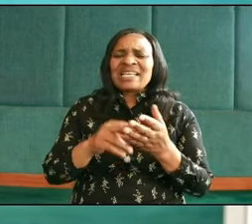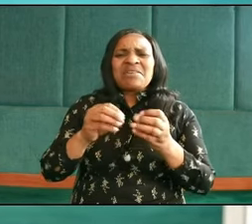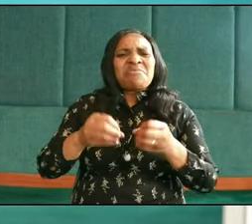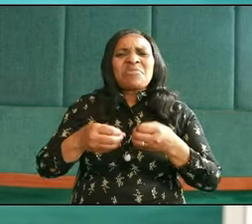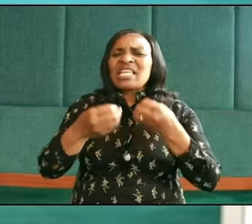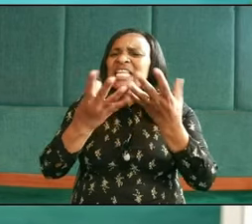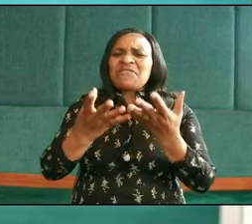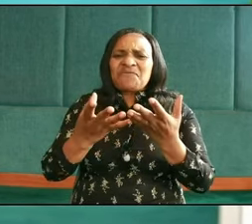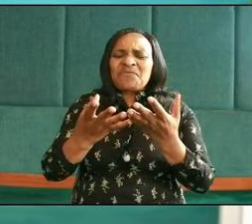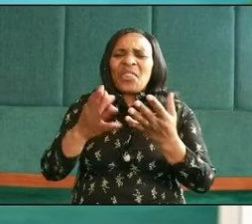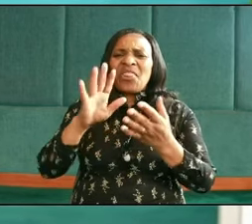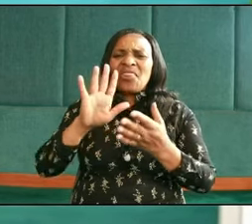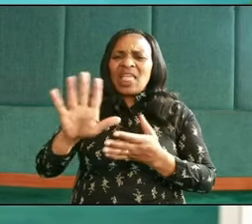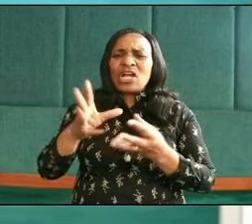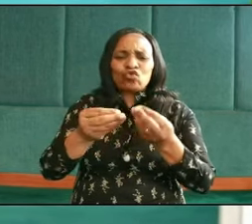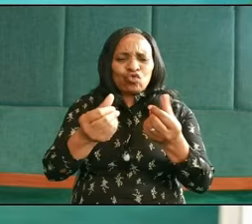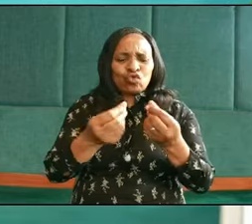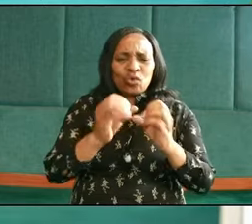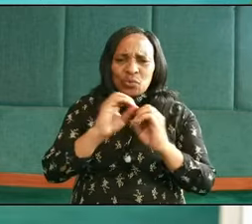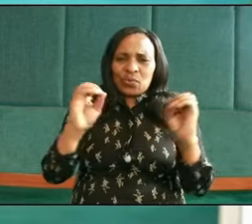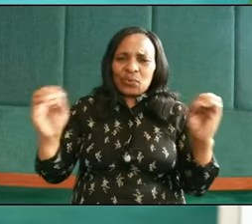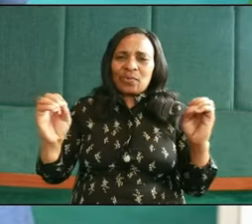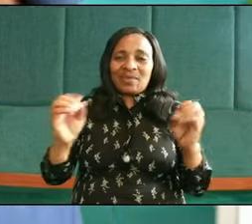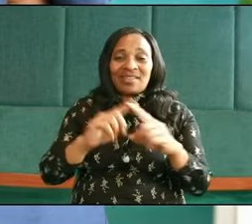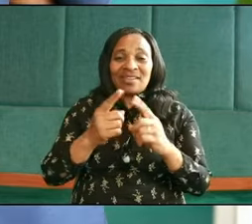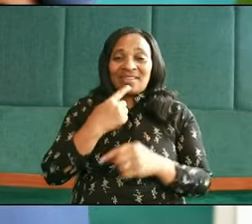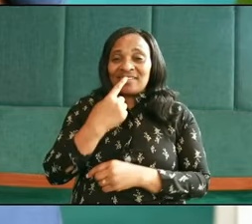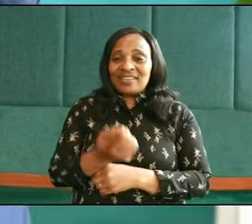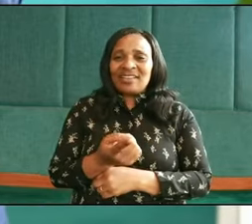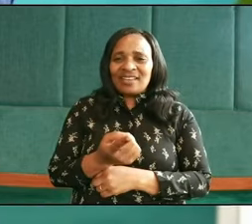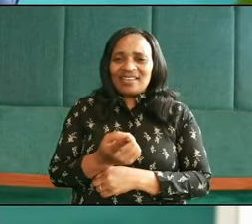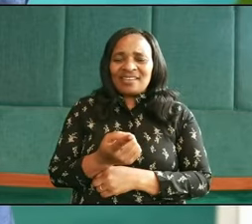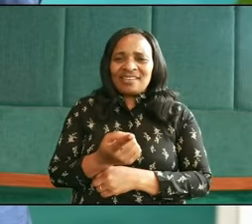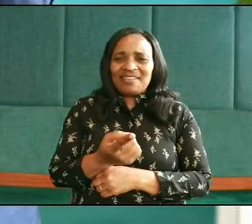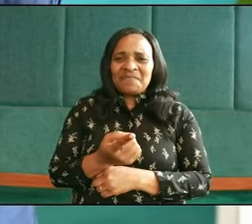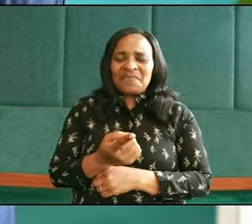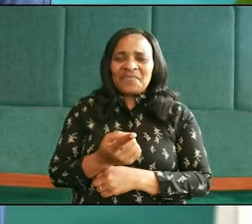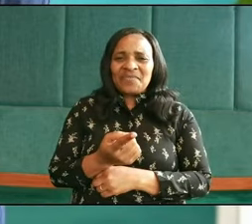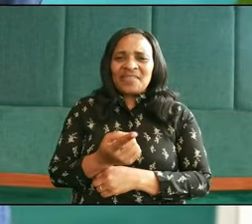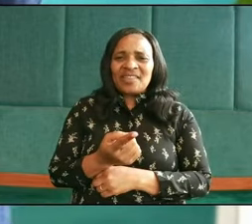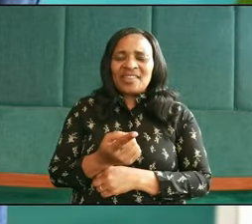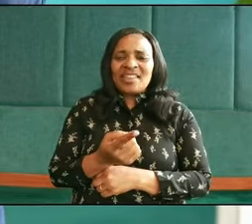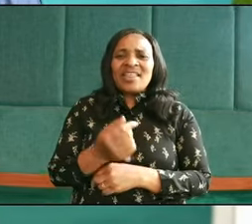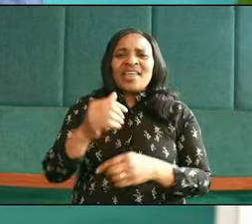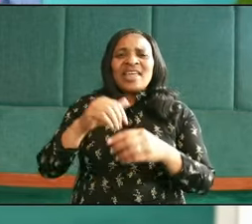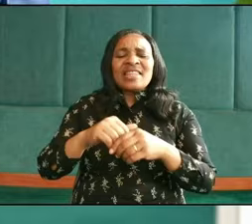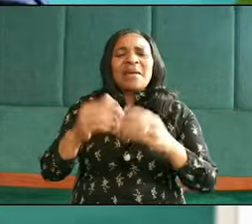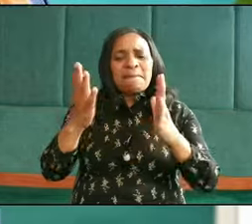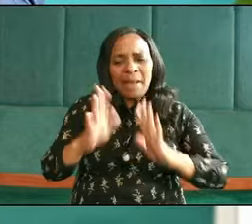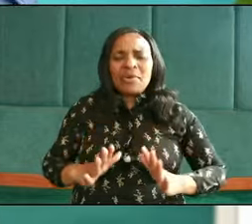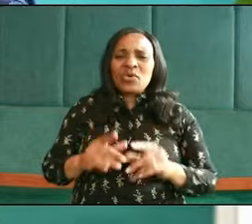explaining their situation. And they say, even in Babylon, and the way